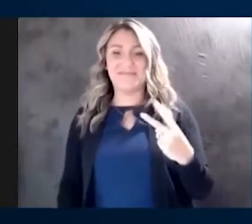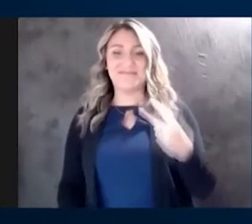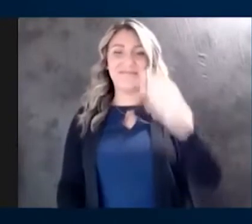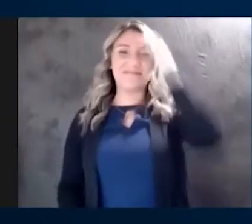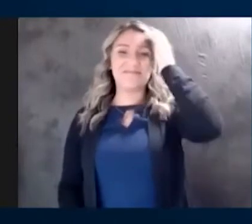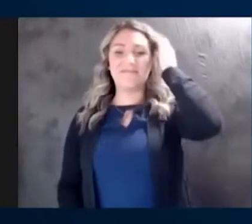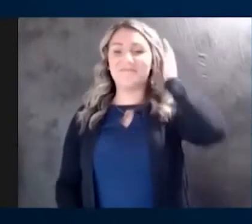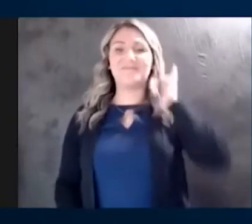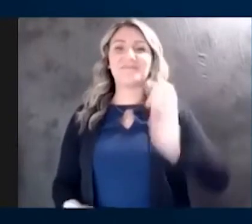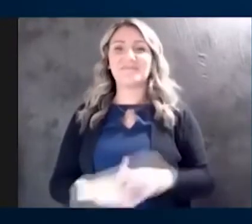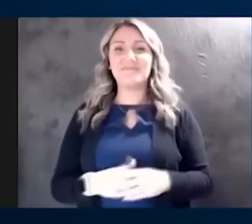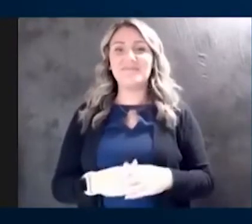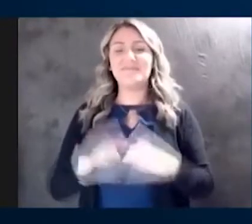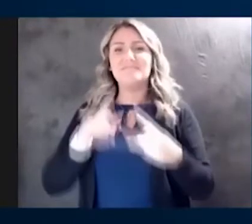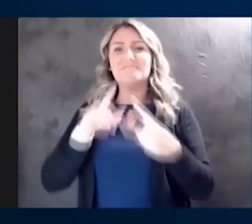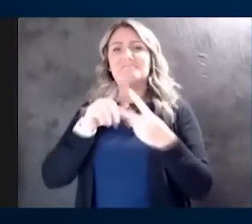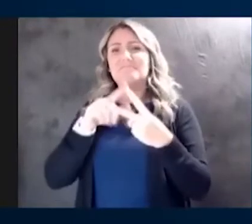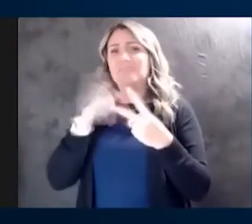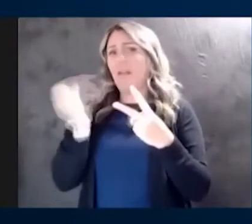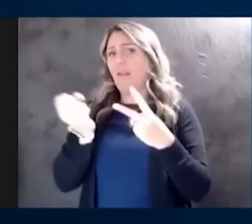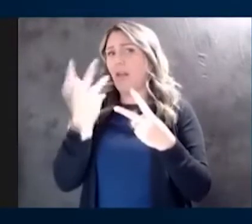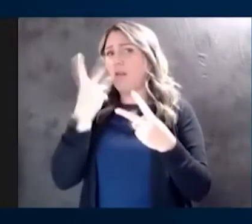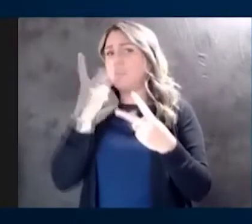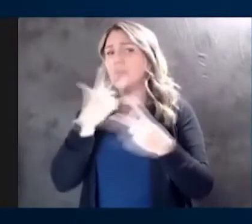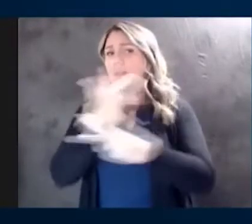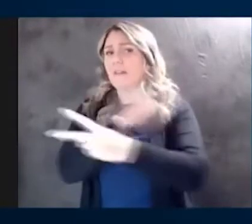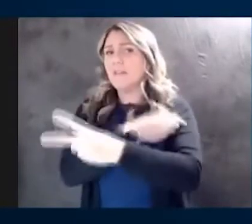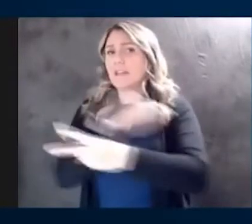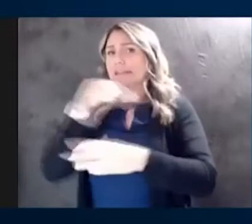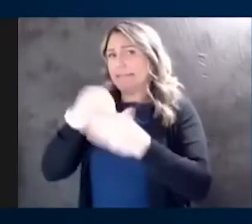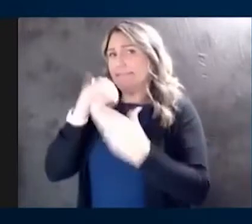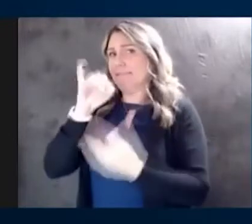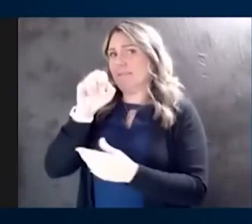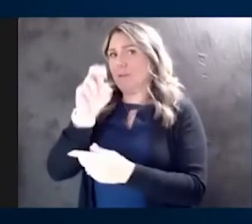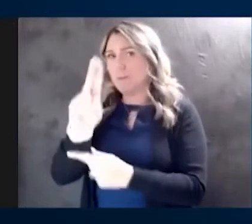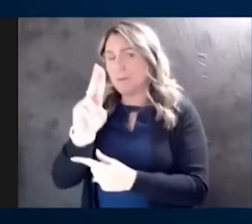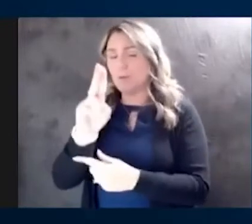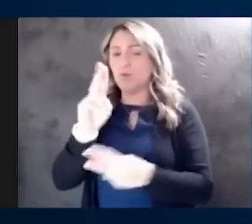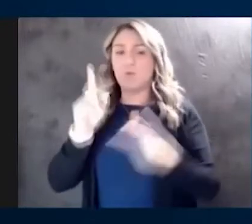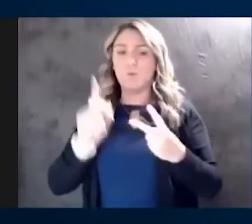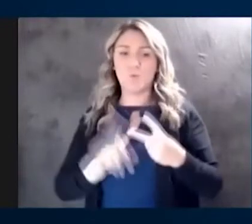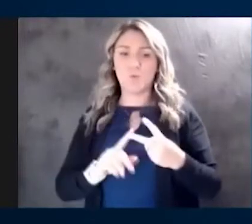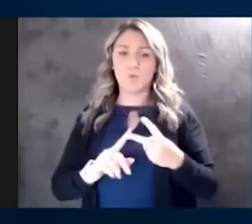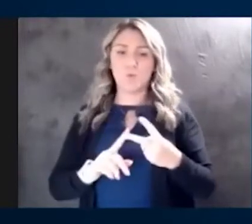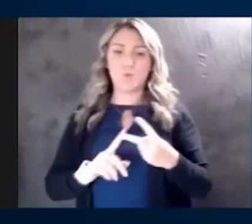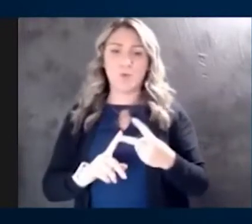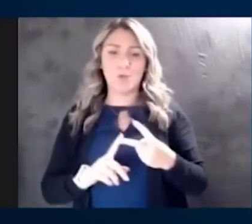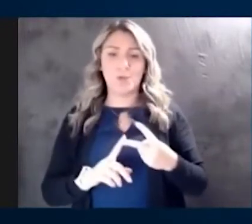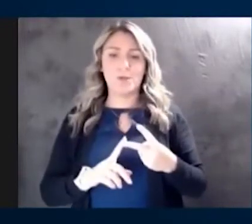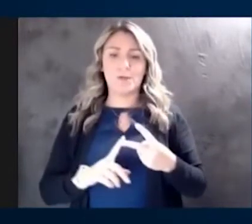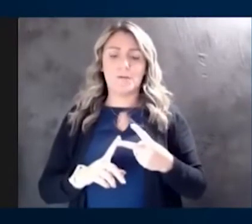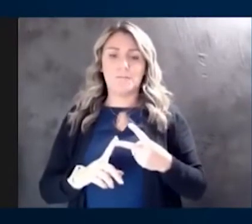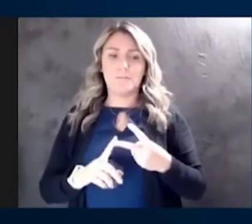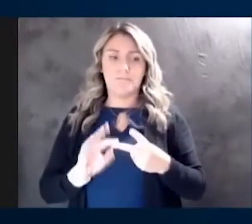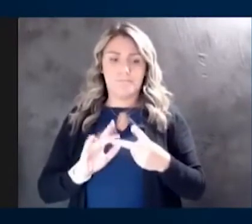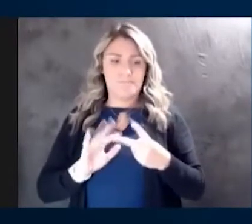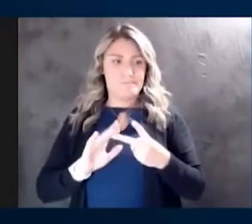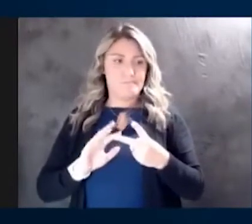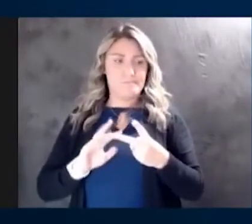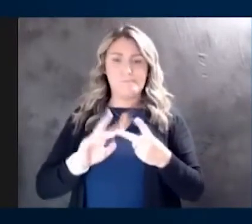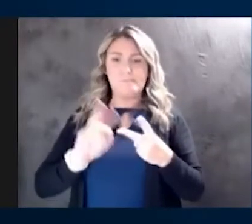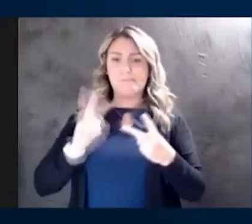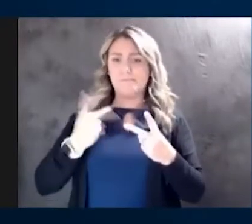How many vaccinated are in ICU, sick, and then can you help